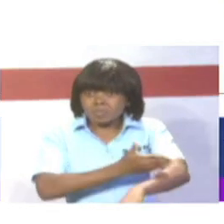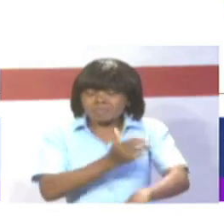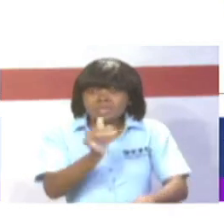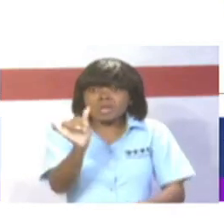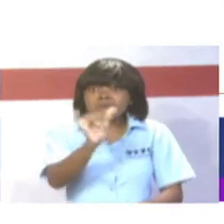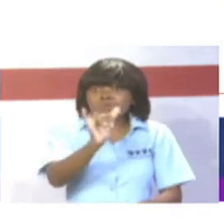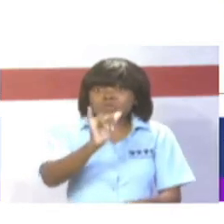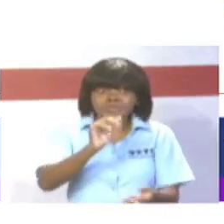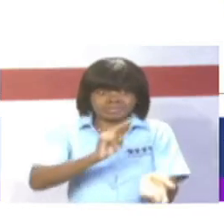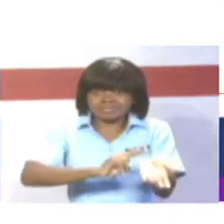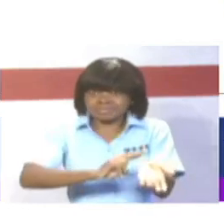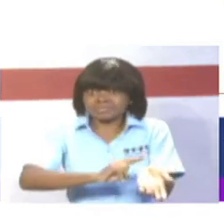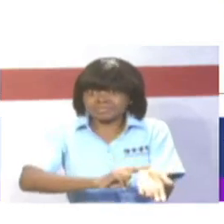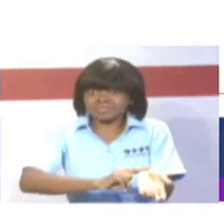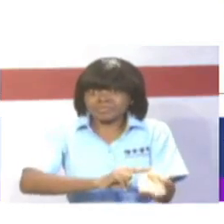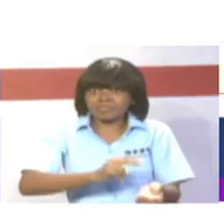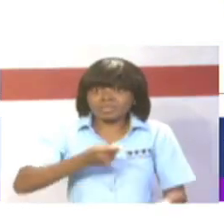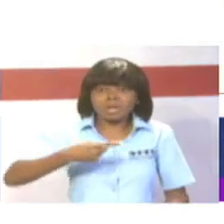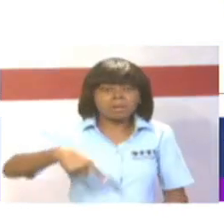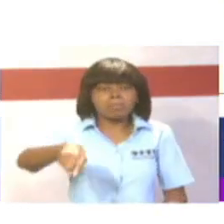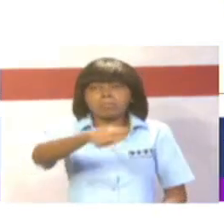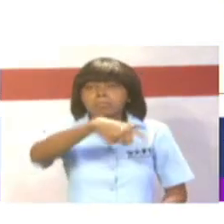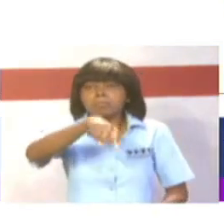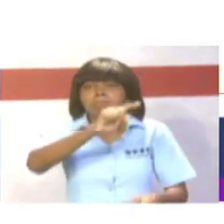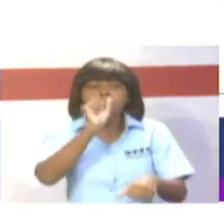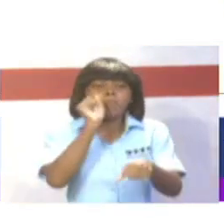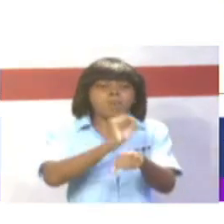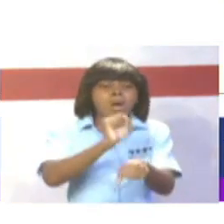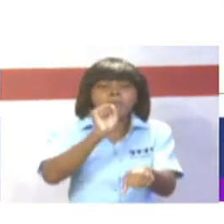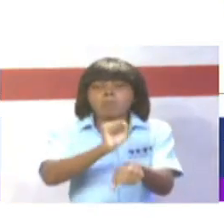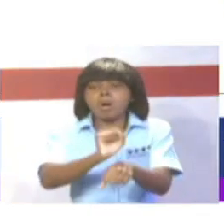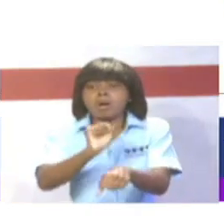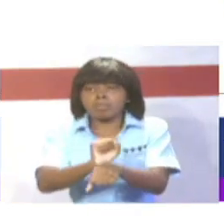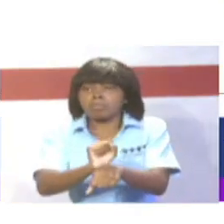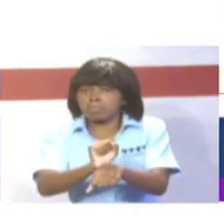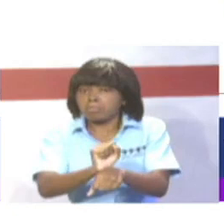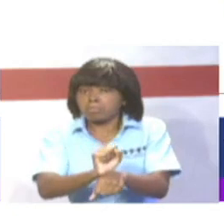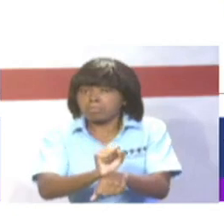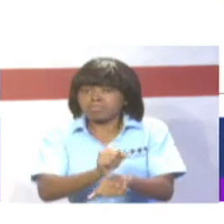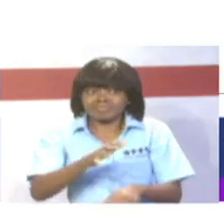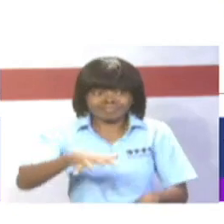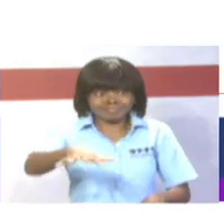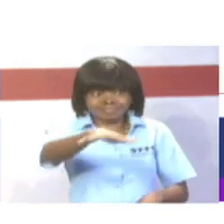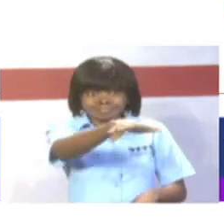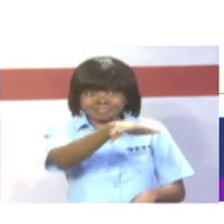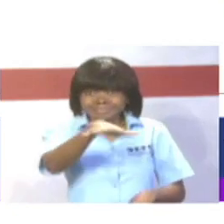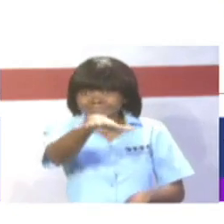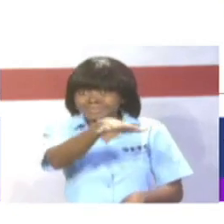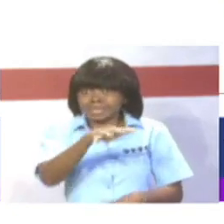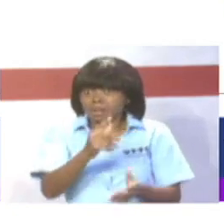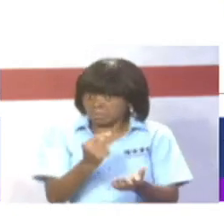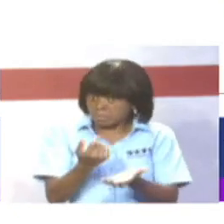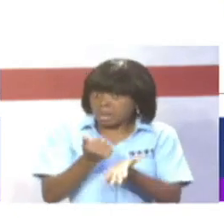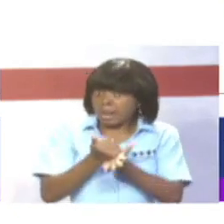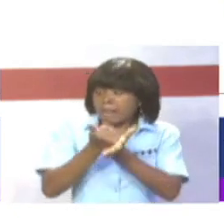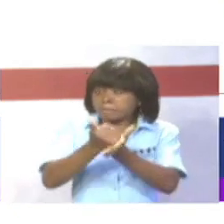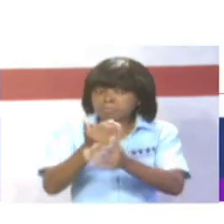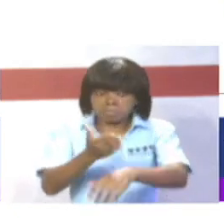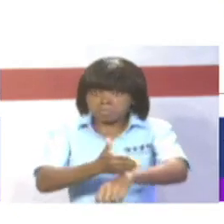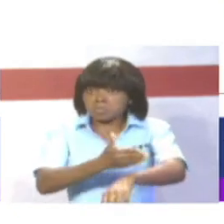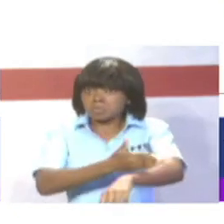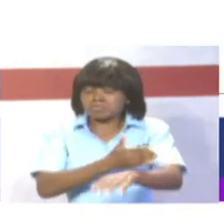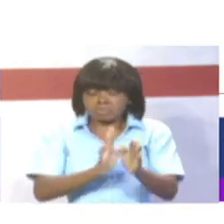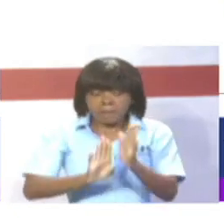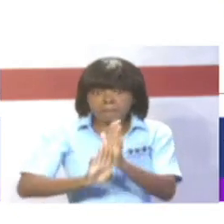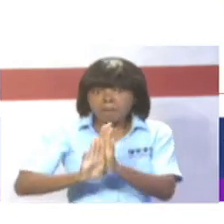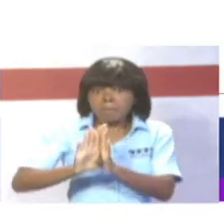working conditions, especially in the parallel healthcare system? And do you generally feel valued given the psychological and physical